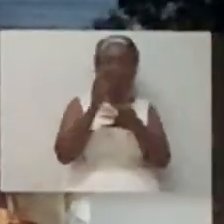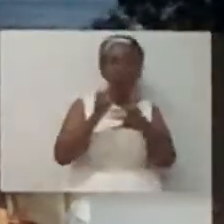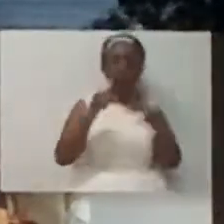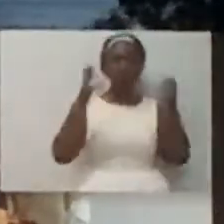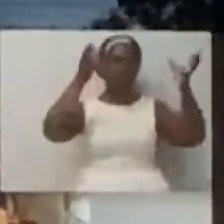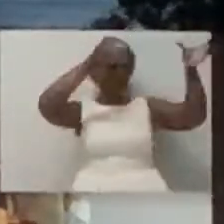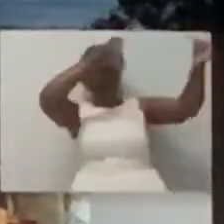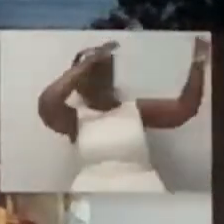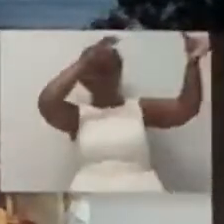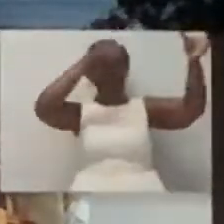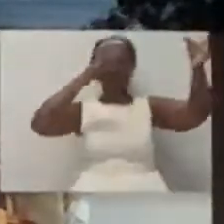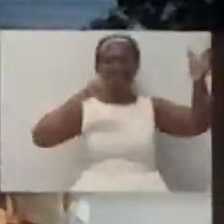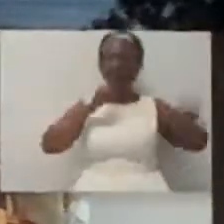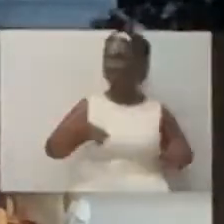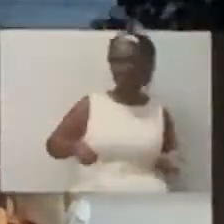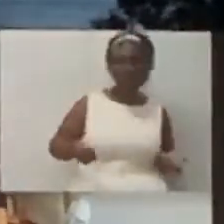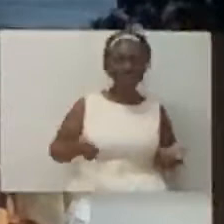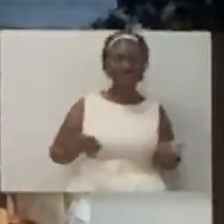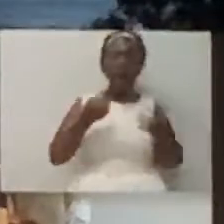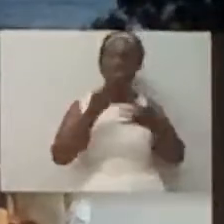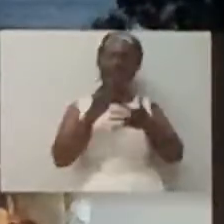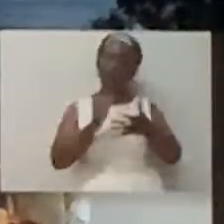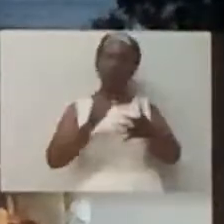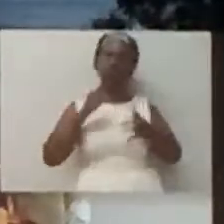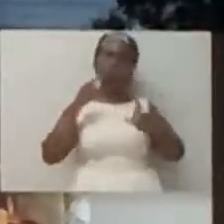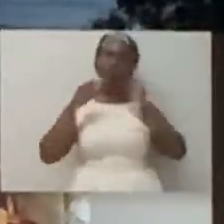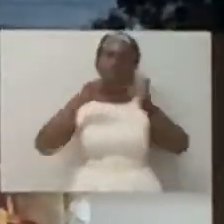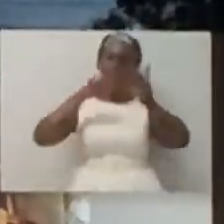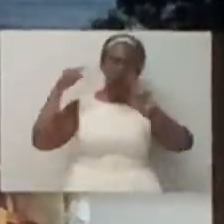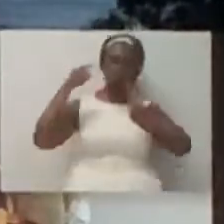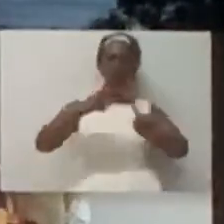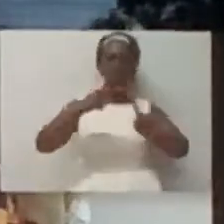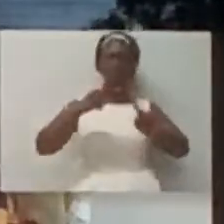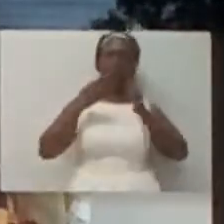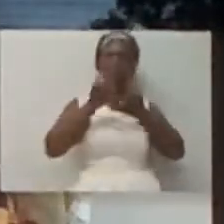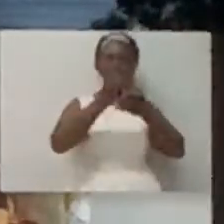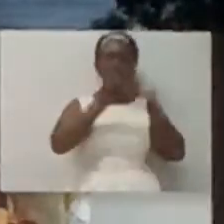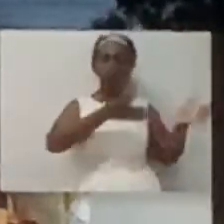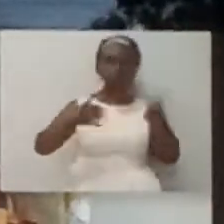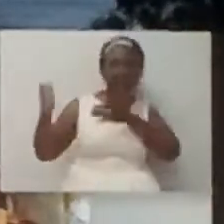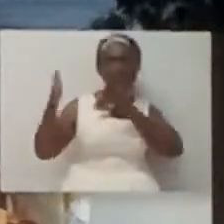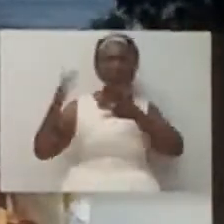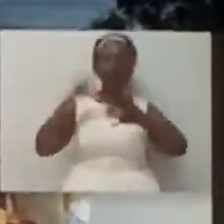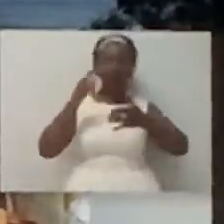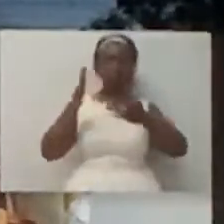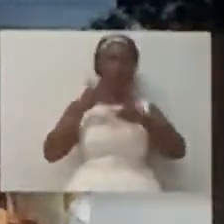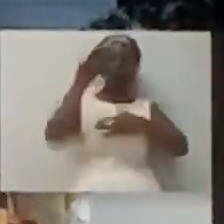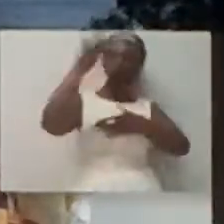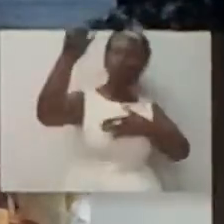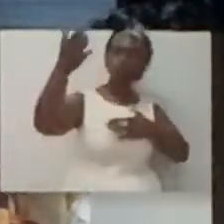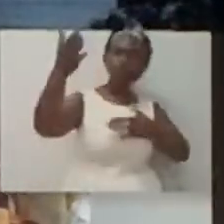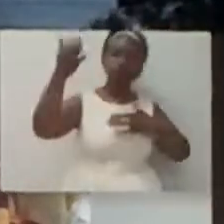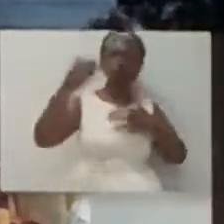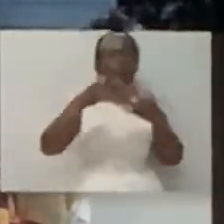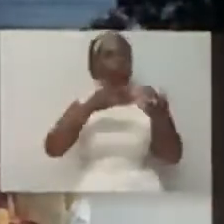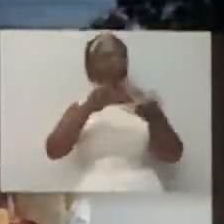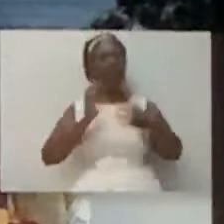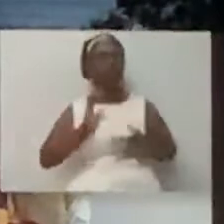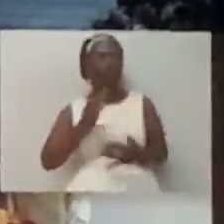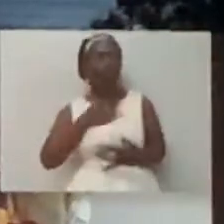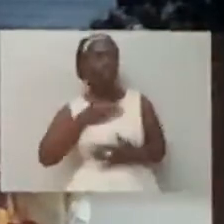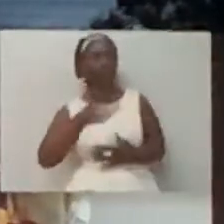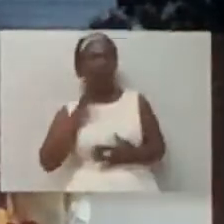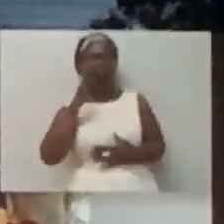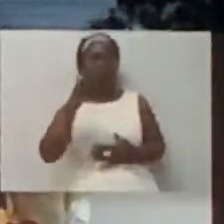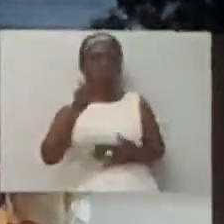Albert Einstein. High school is meant to prepare us and qualify us for the life that follows it. So